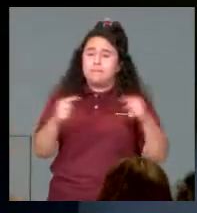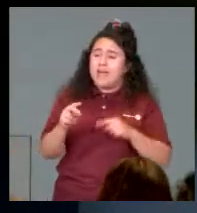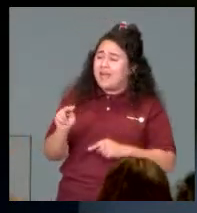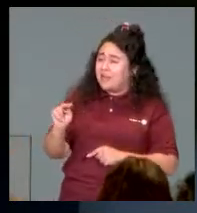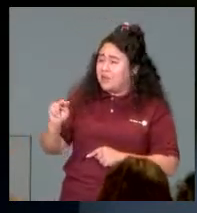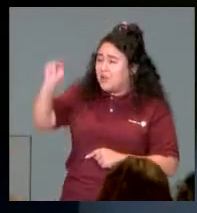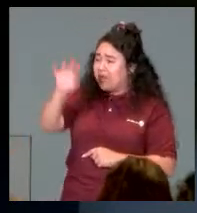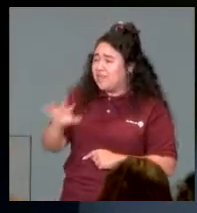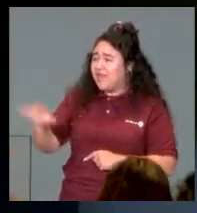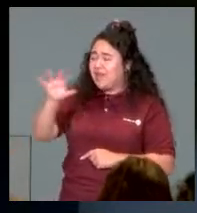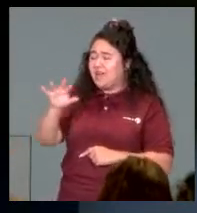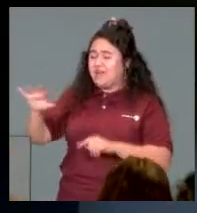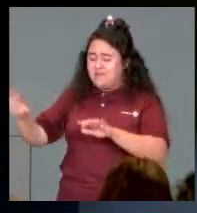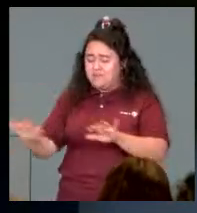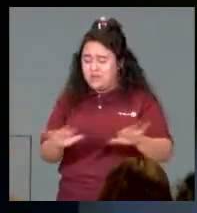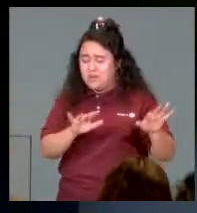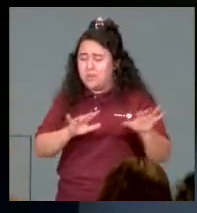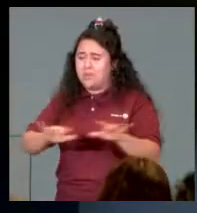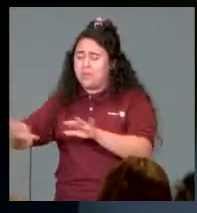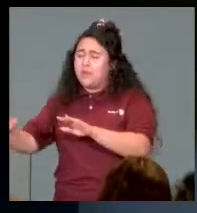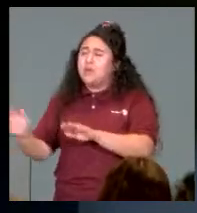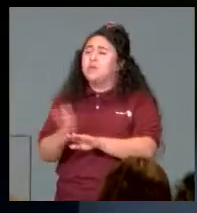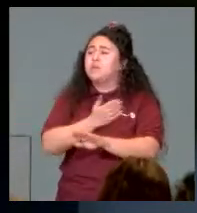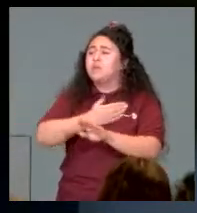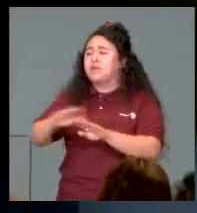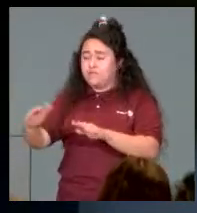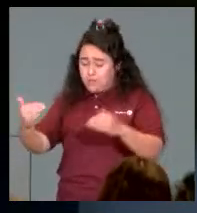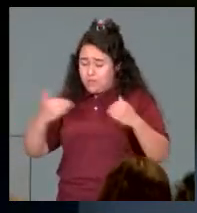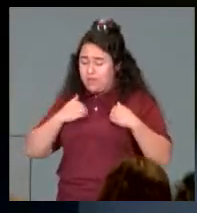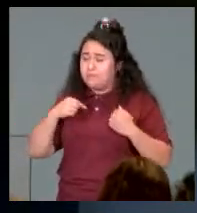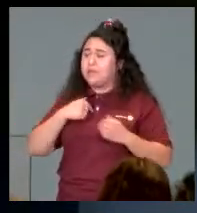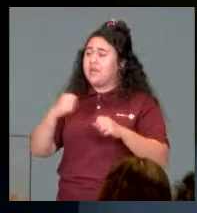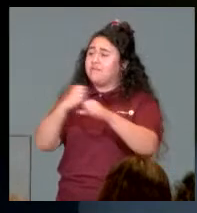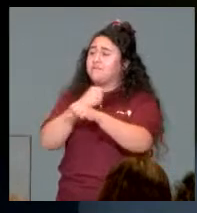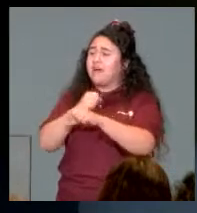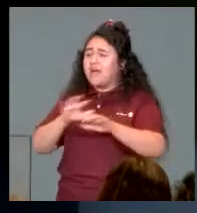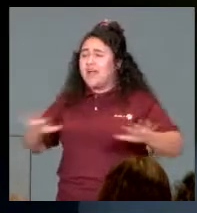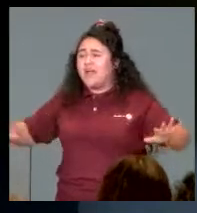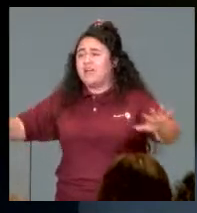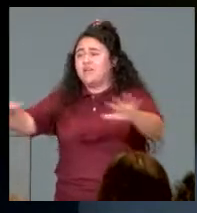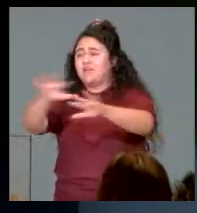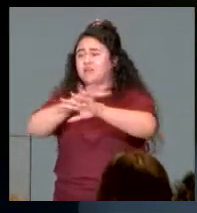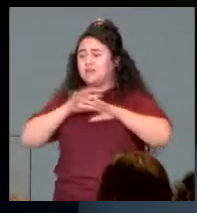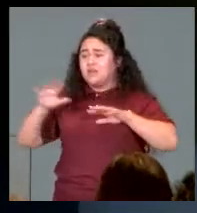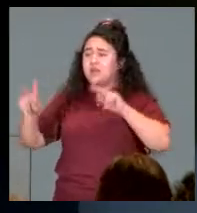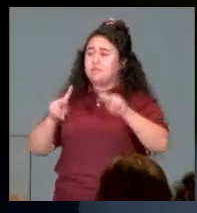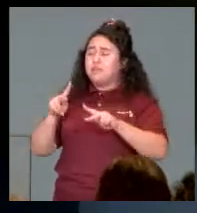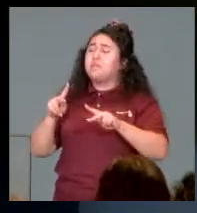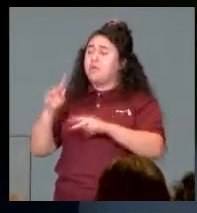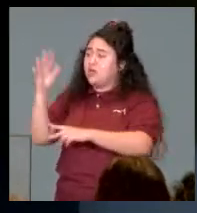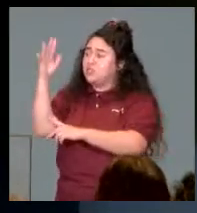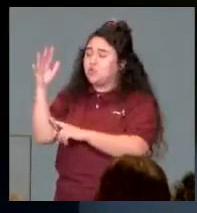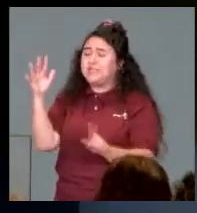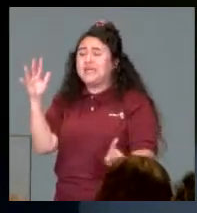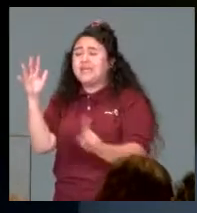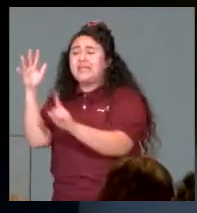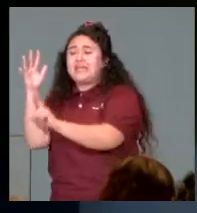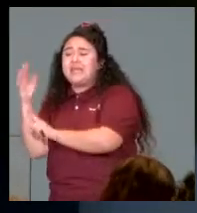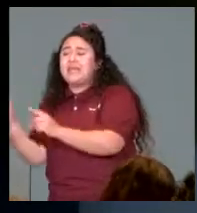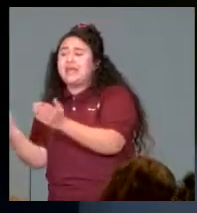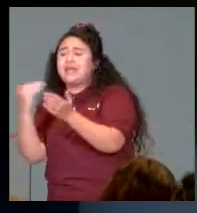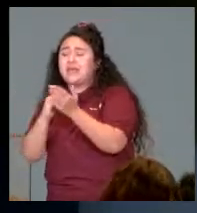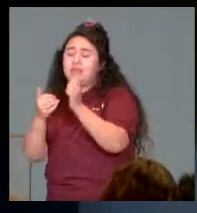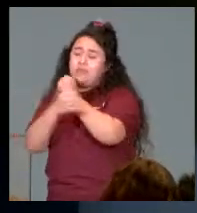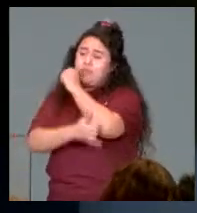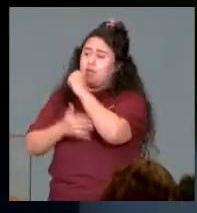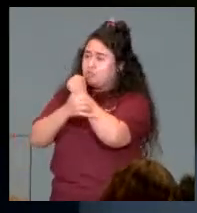10 trigger fingers on that piano if harmony would have me. Putting 100 fights on every direction offered her. Lady Day leaning on trees again, recruiting the countryside itself.